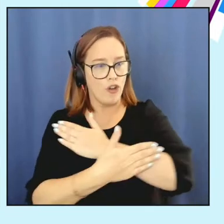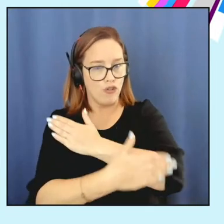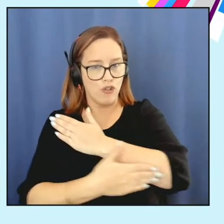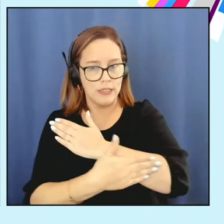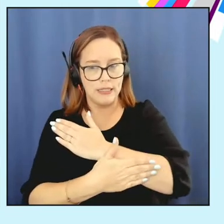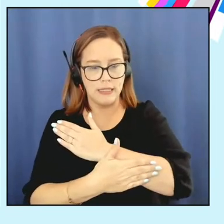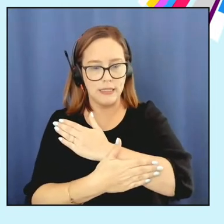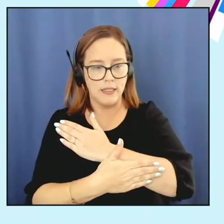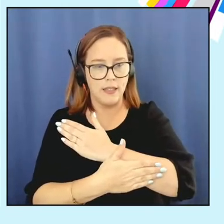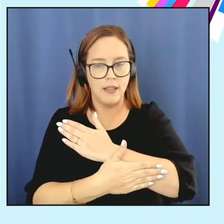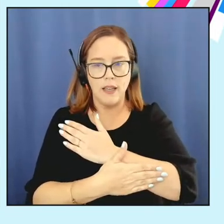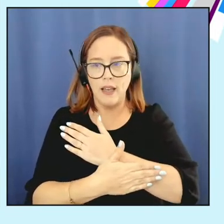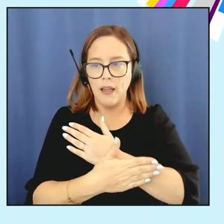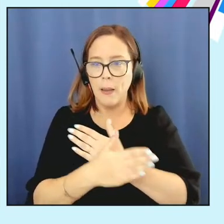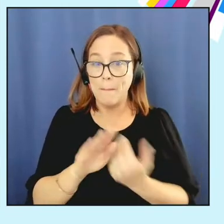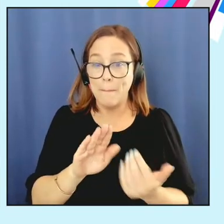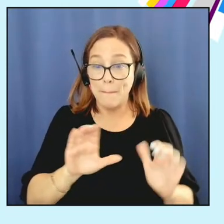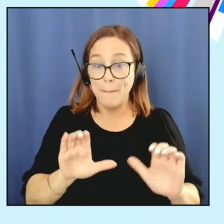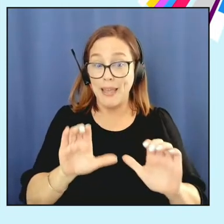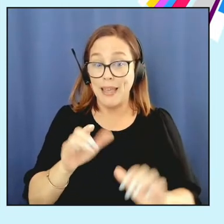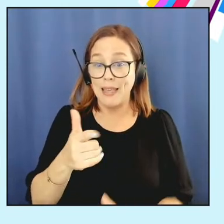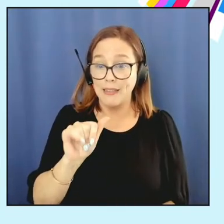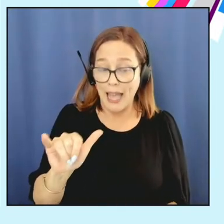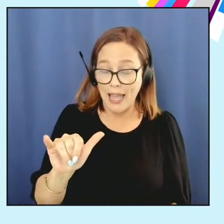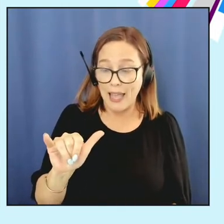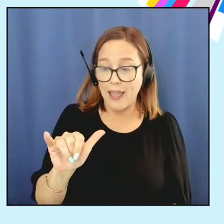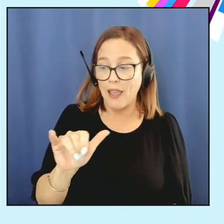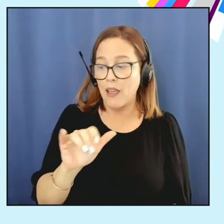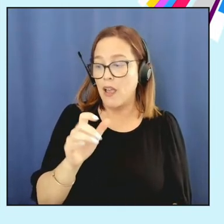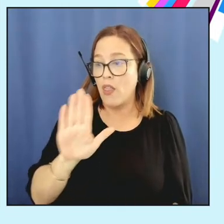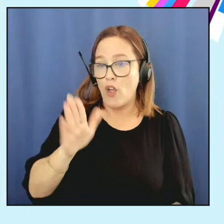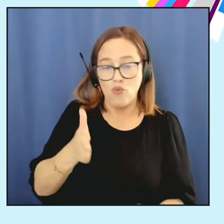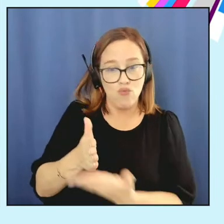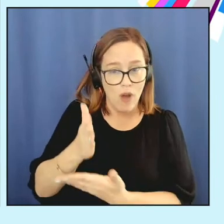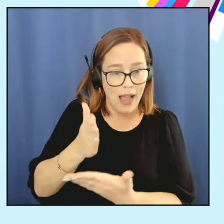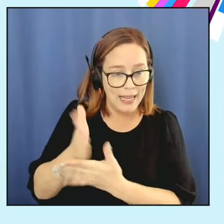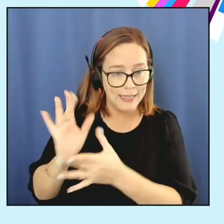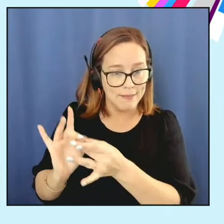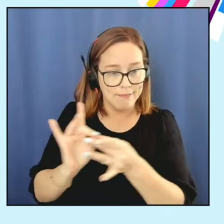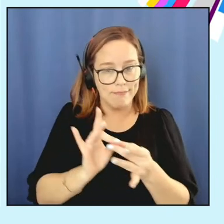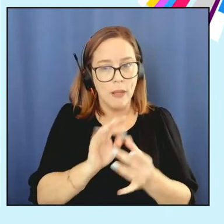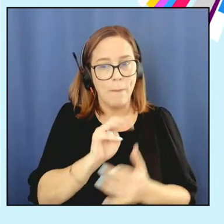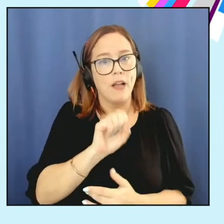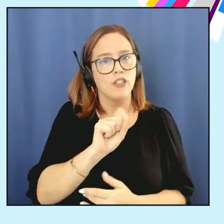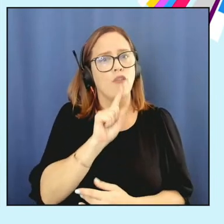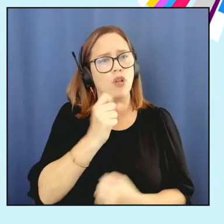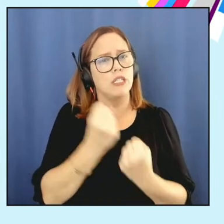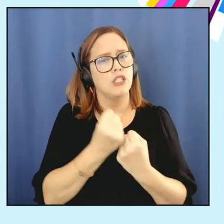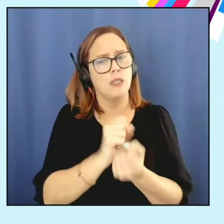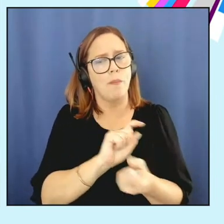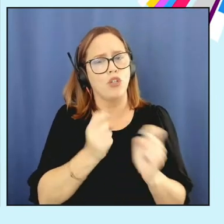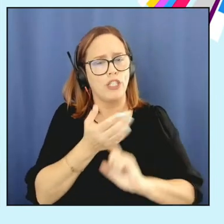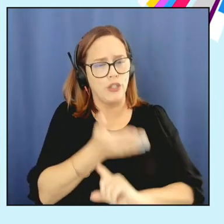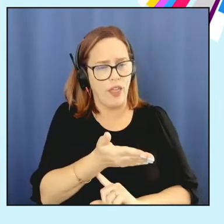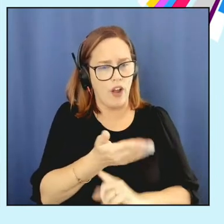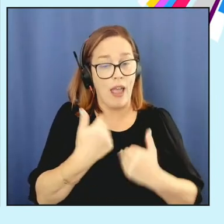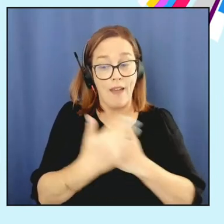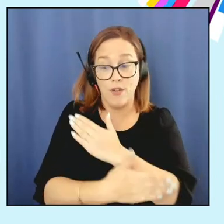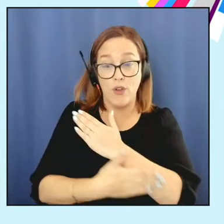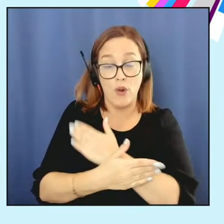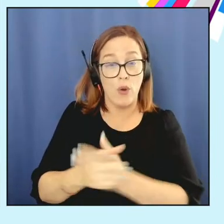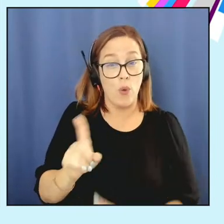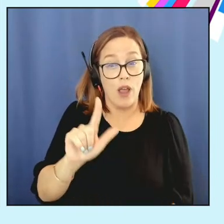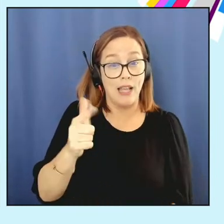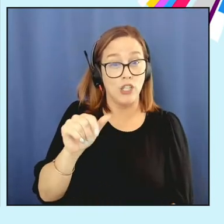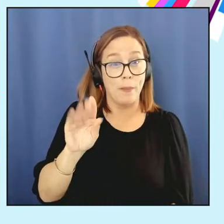thing. There are countries where gay rights are a hot topic and Microsoft does really support changes there. There are countries where LGBTQI plus